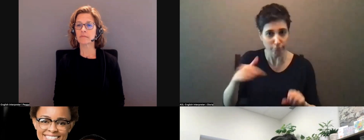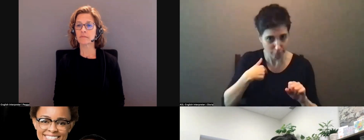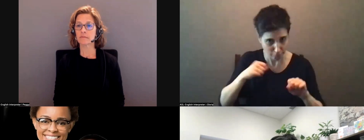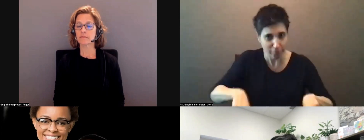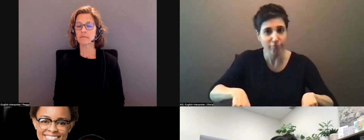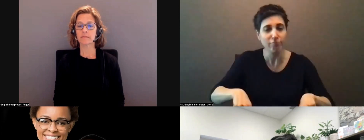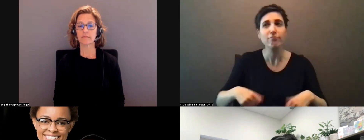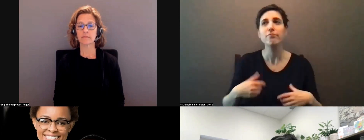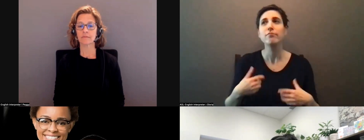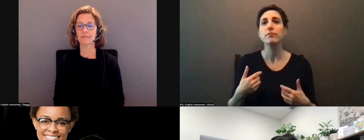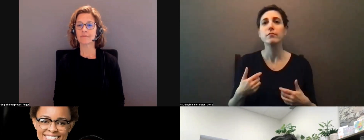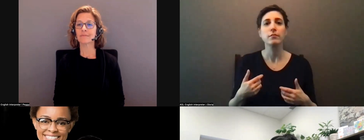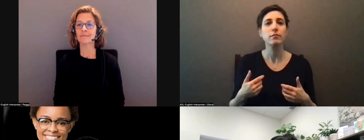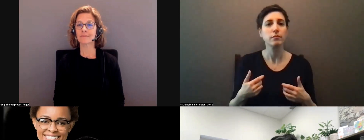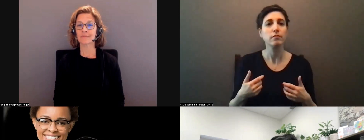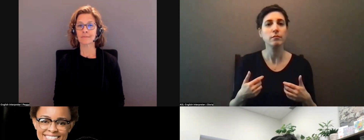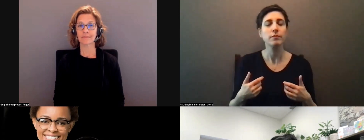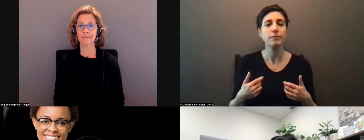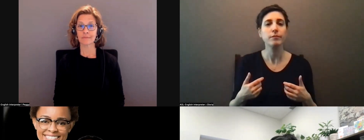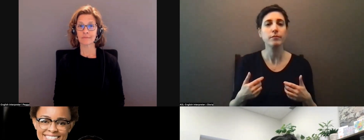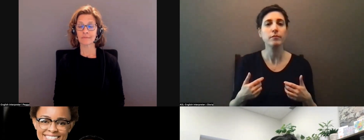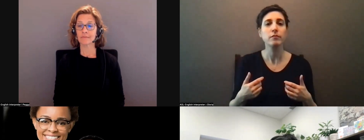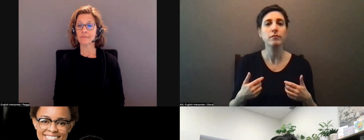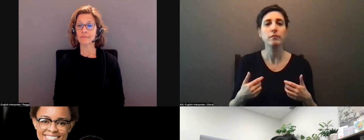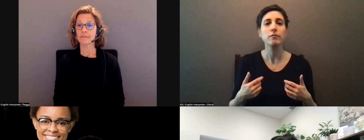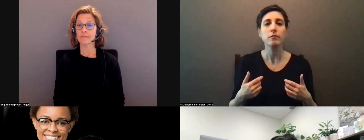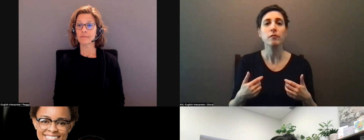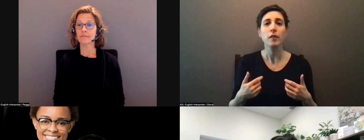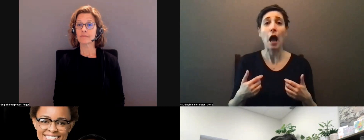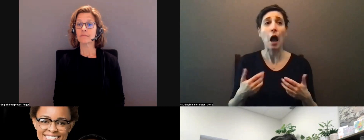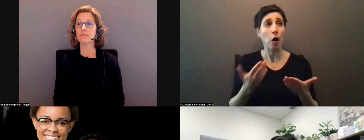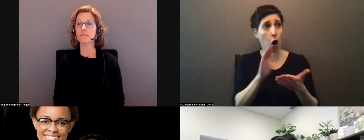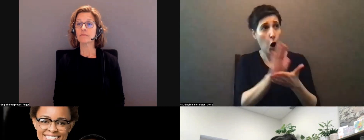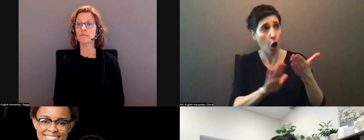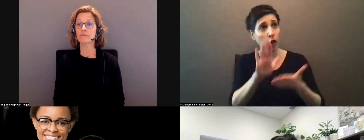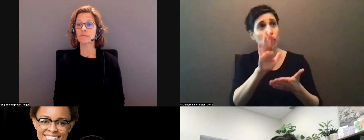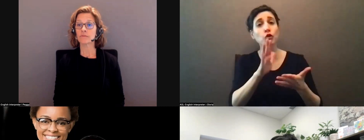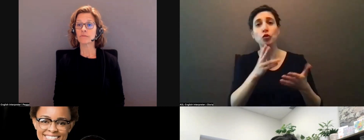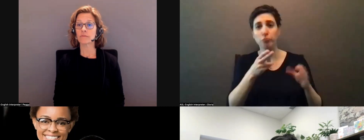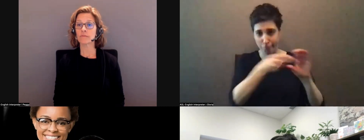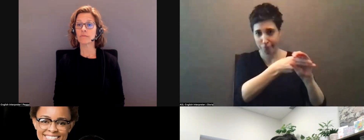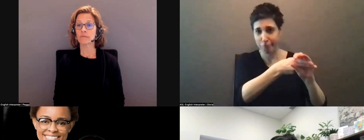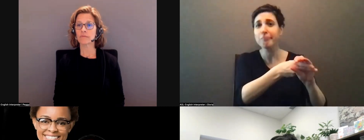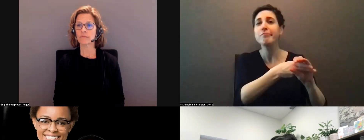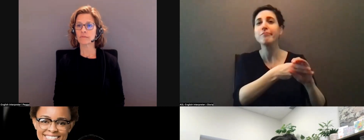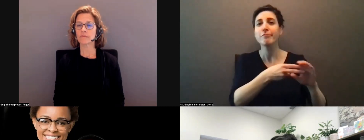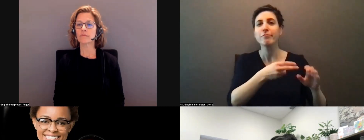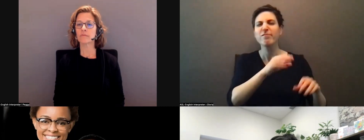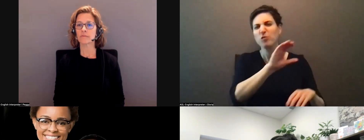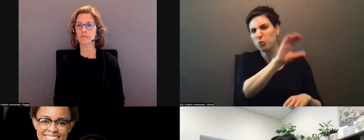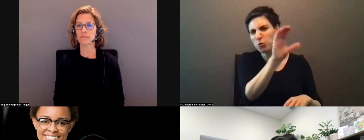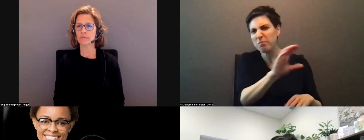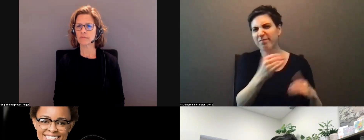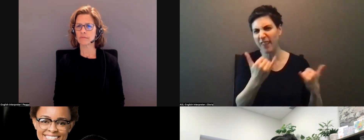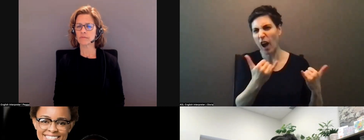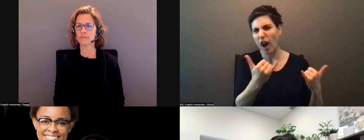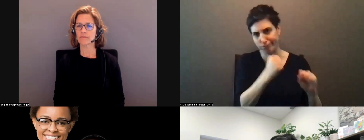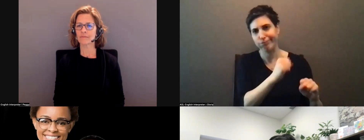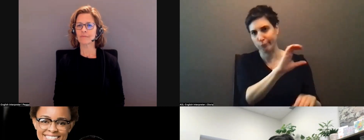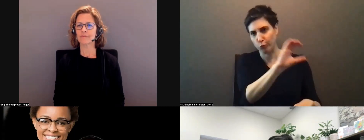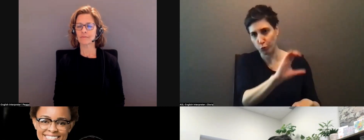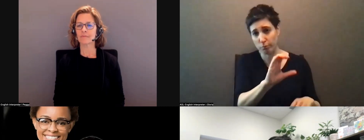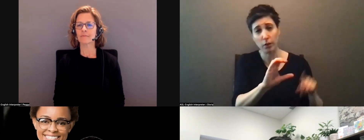I'm now enrolled in a college, and I'm able to do everything on Zoom thanks to the learning place. The teachers there were so good to